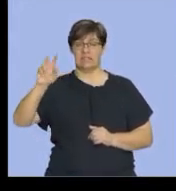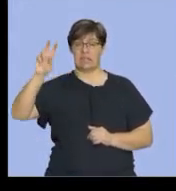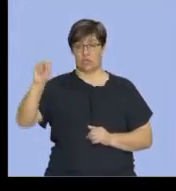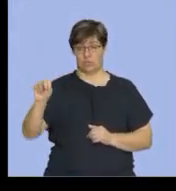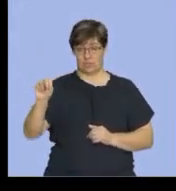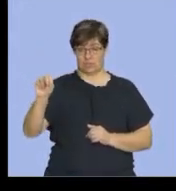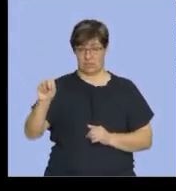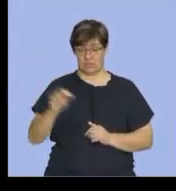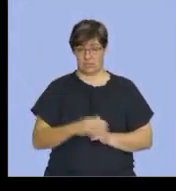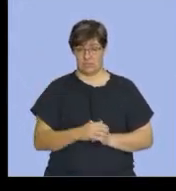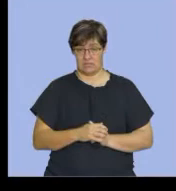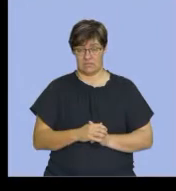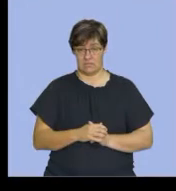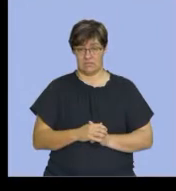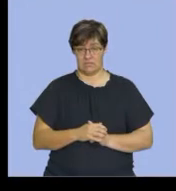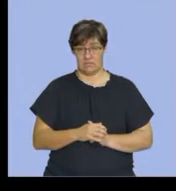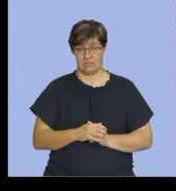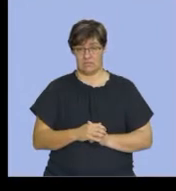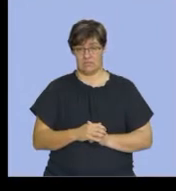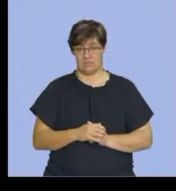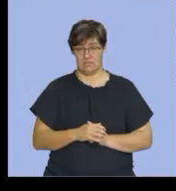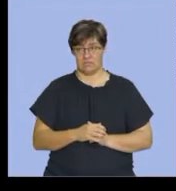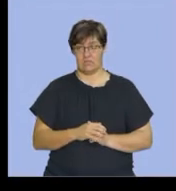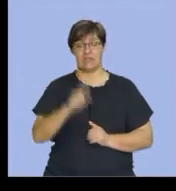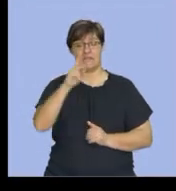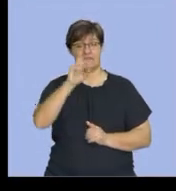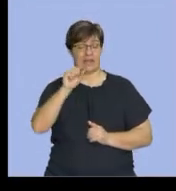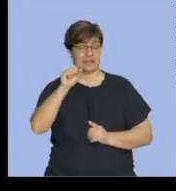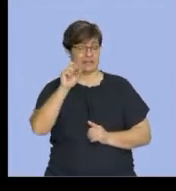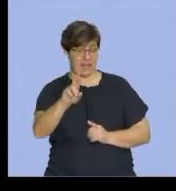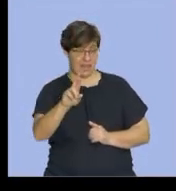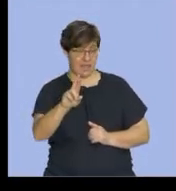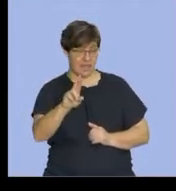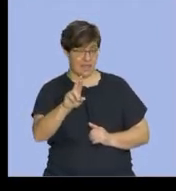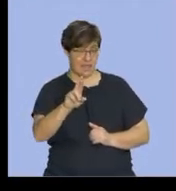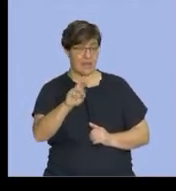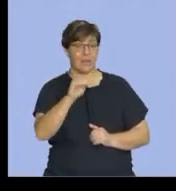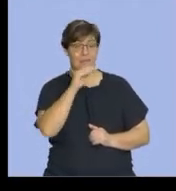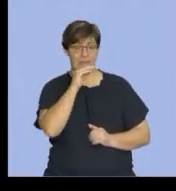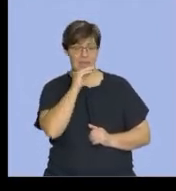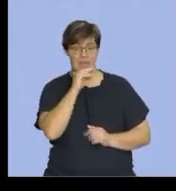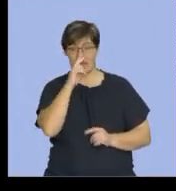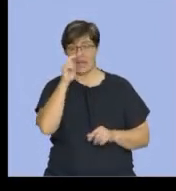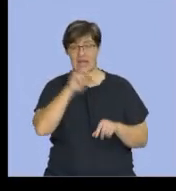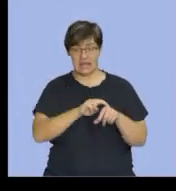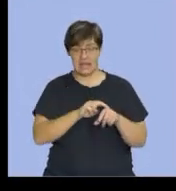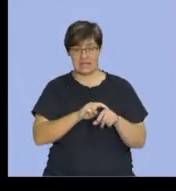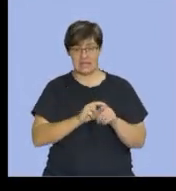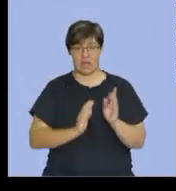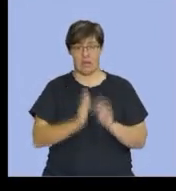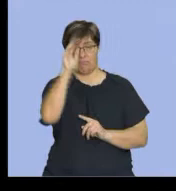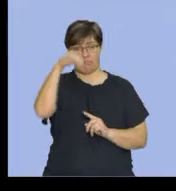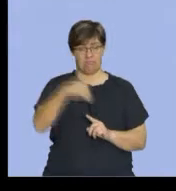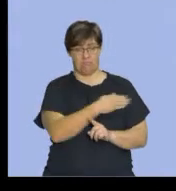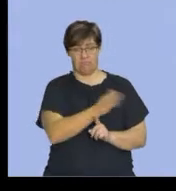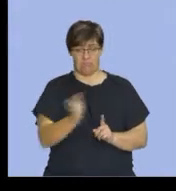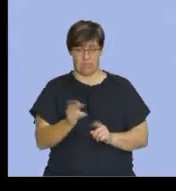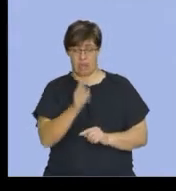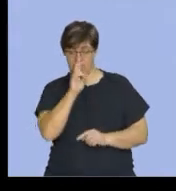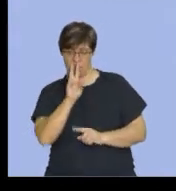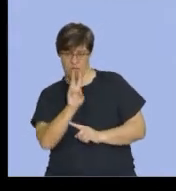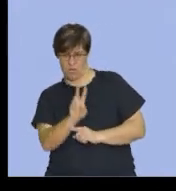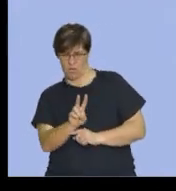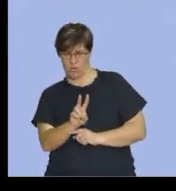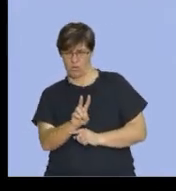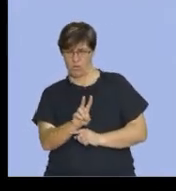112,76 newtons. It's a vector, which means I need direction. If I look